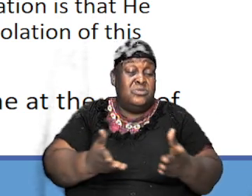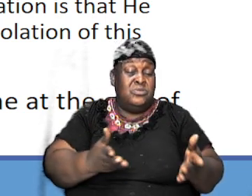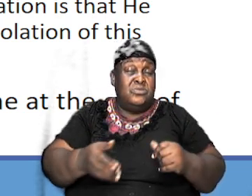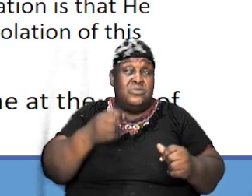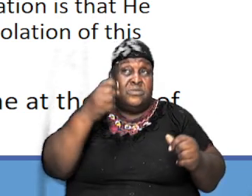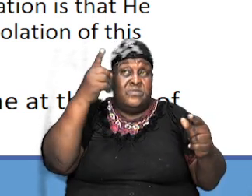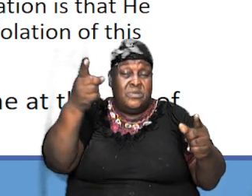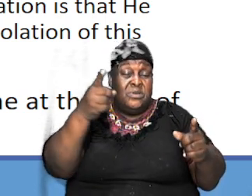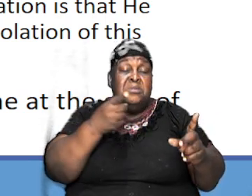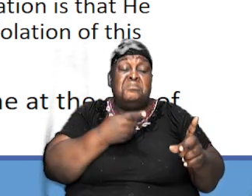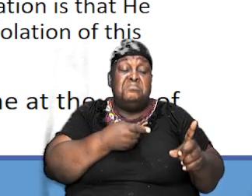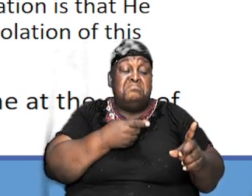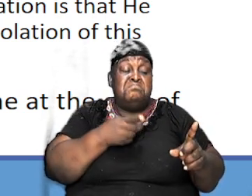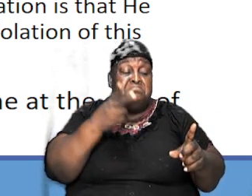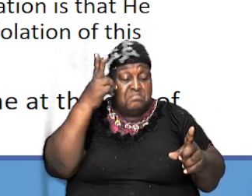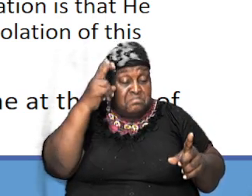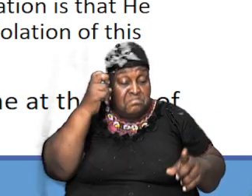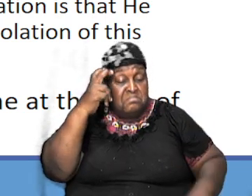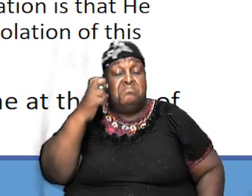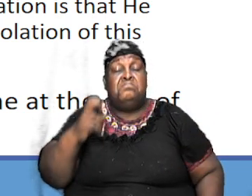Okay?